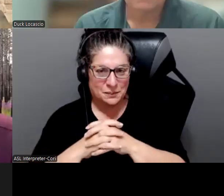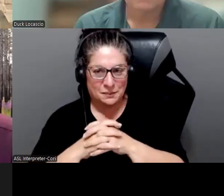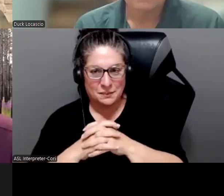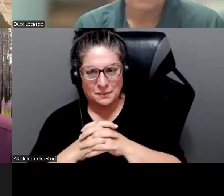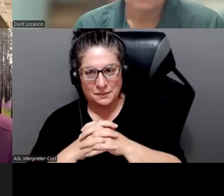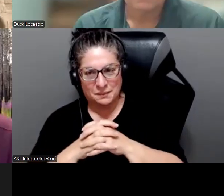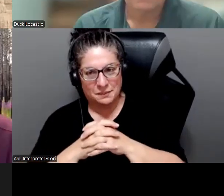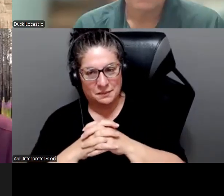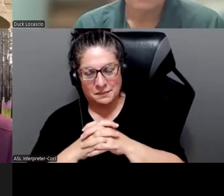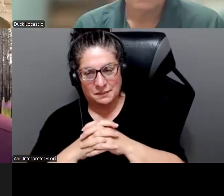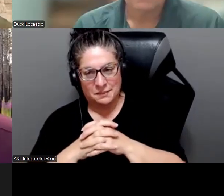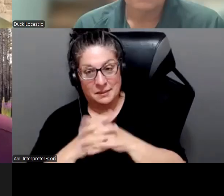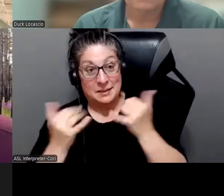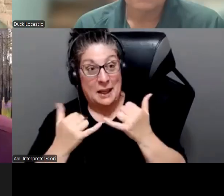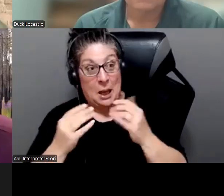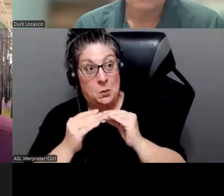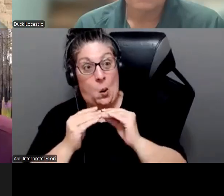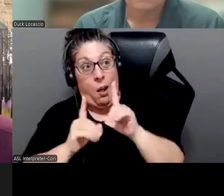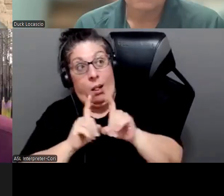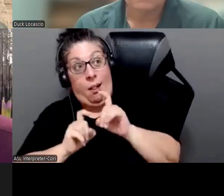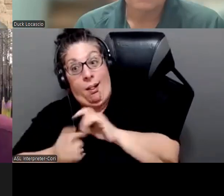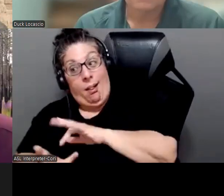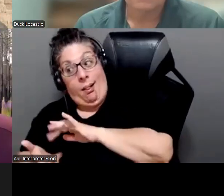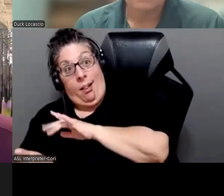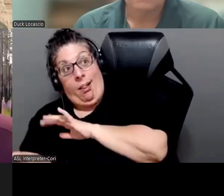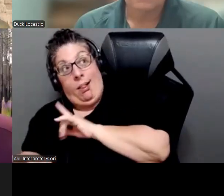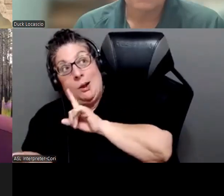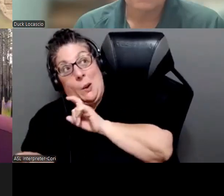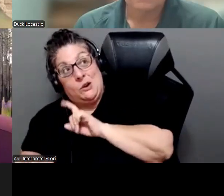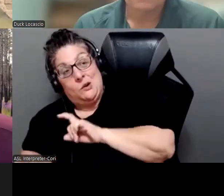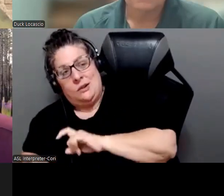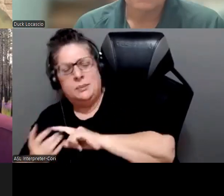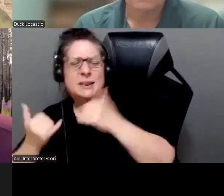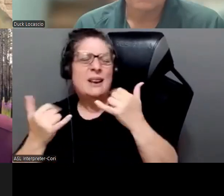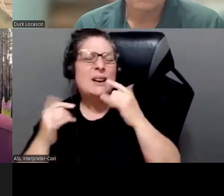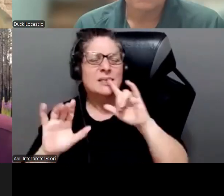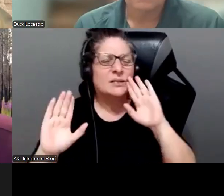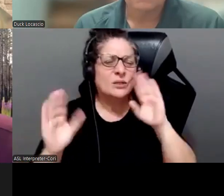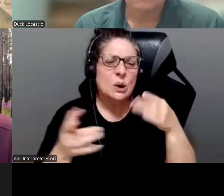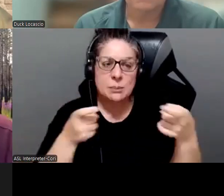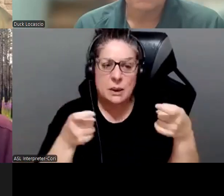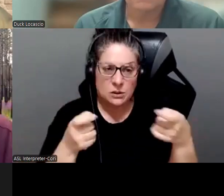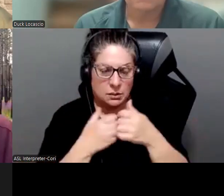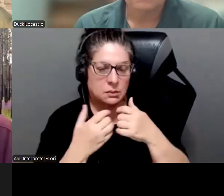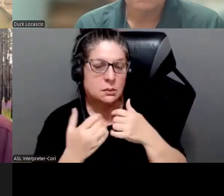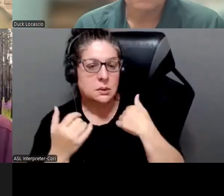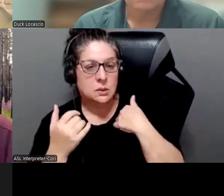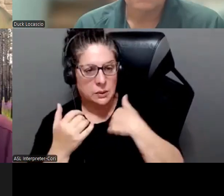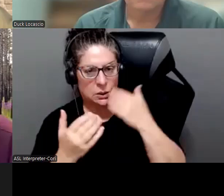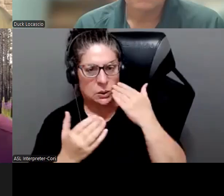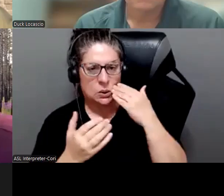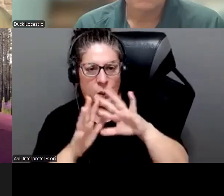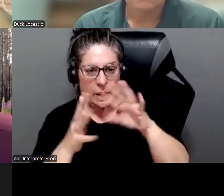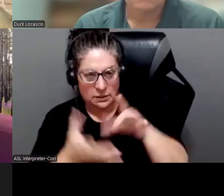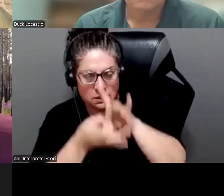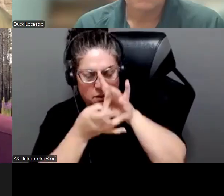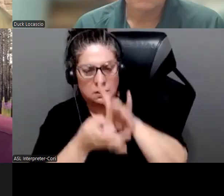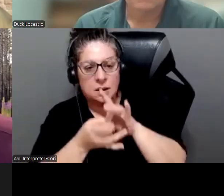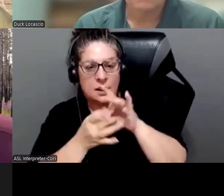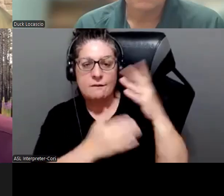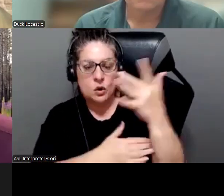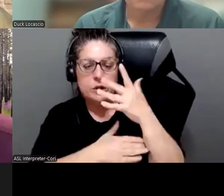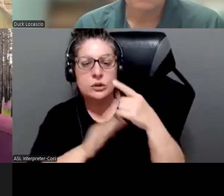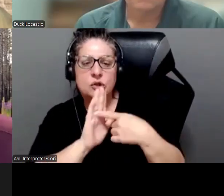Got a whole pile of more questions to ask, but let's get to management, recognizing that ecological forestry emulates